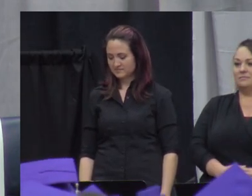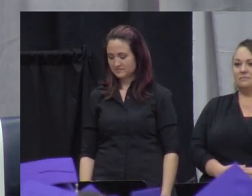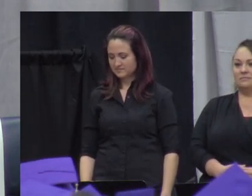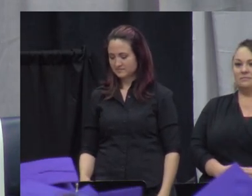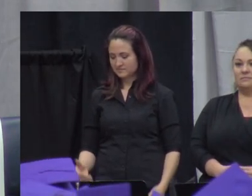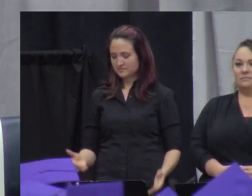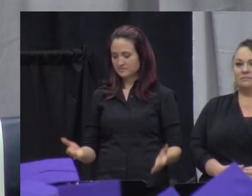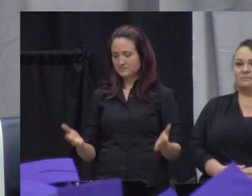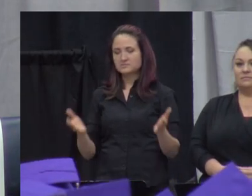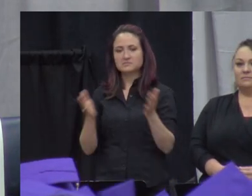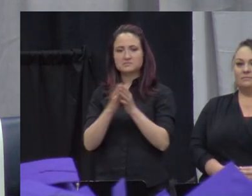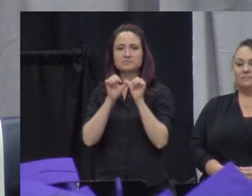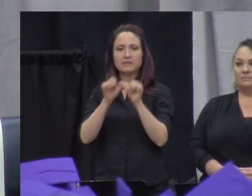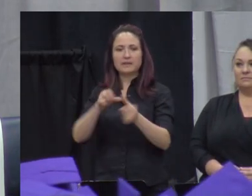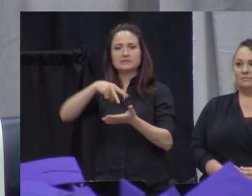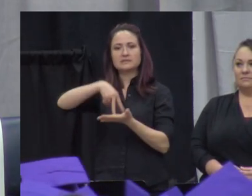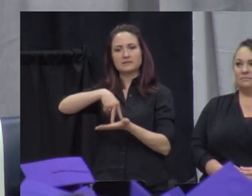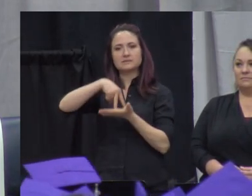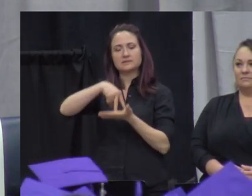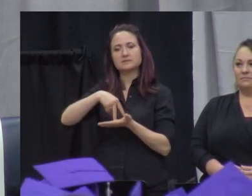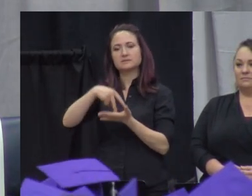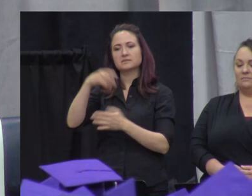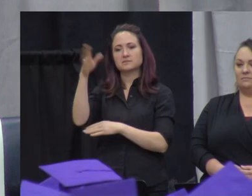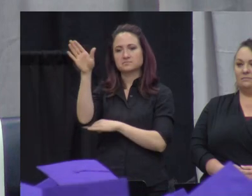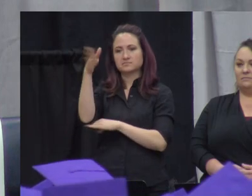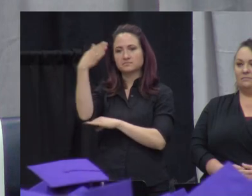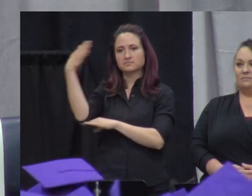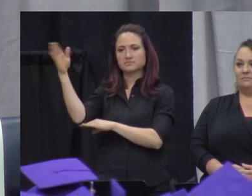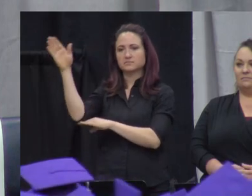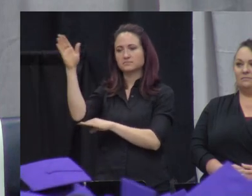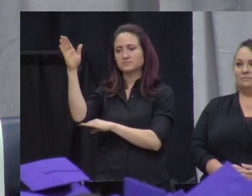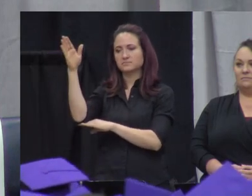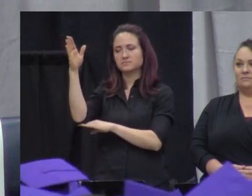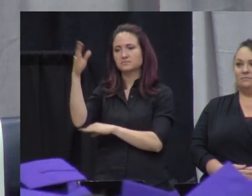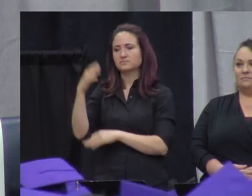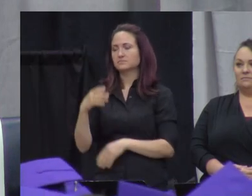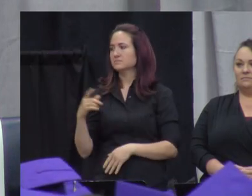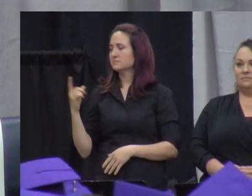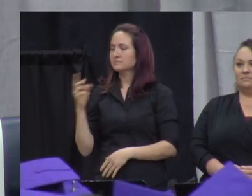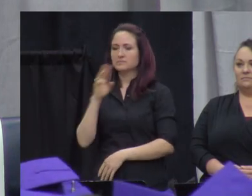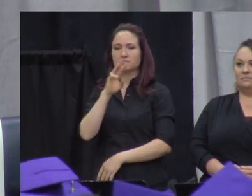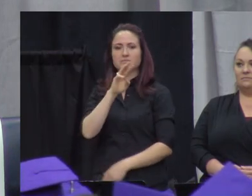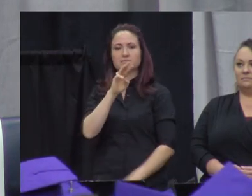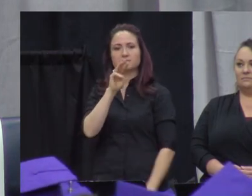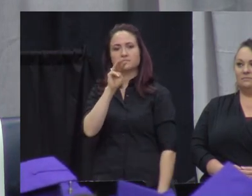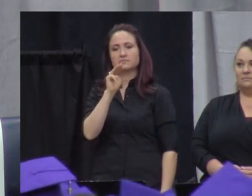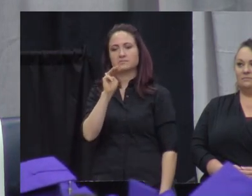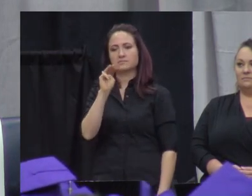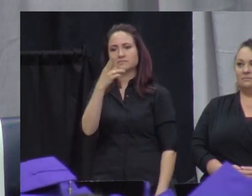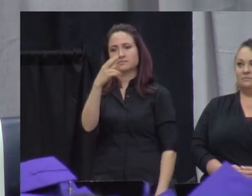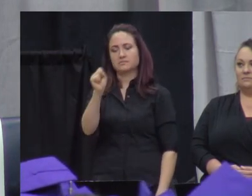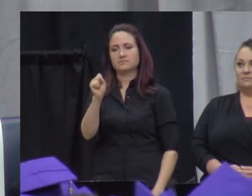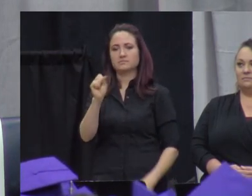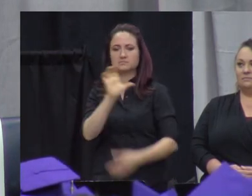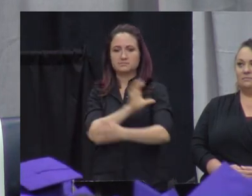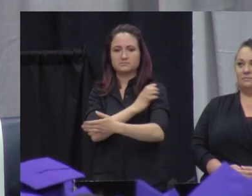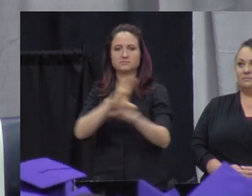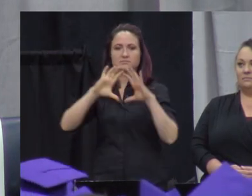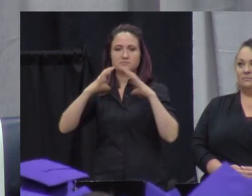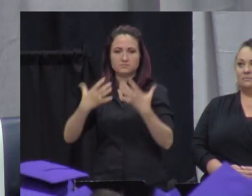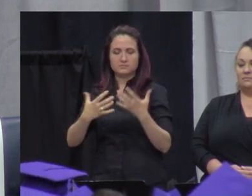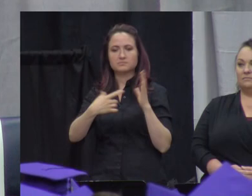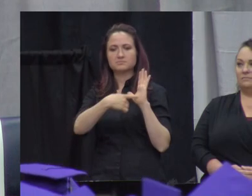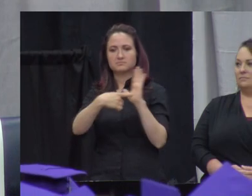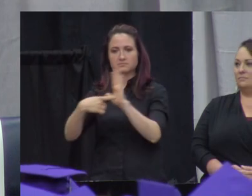We ask that you remain standing for the Star-Spangled Banner, as performed by the Manzano Concert Choir, and the presentation of colors